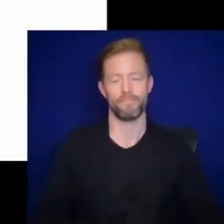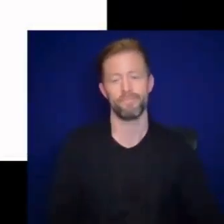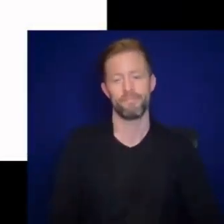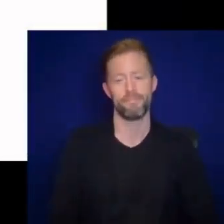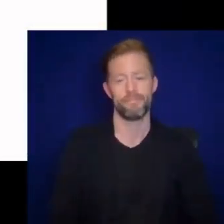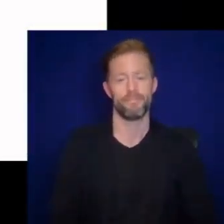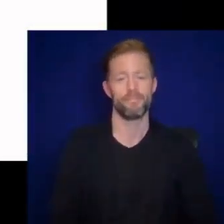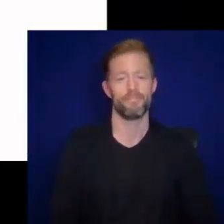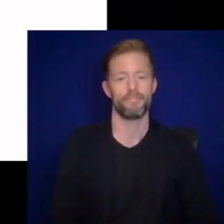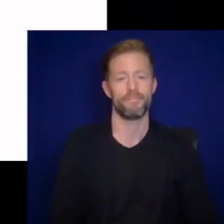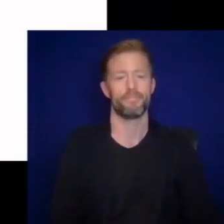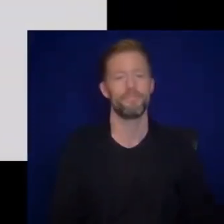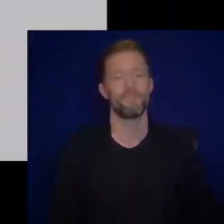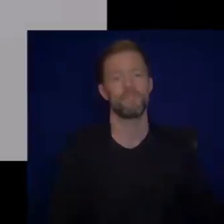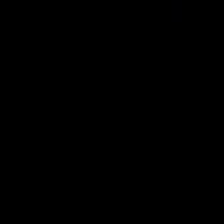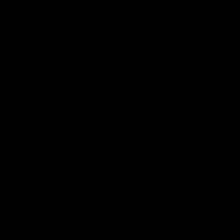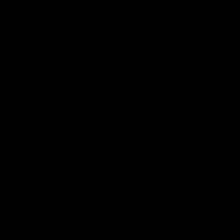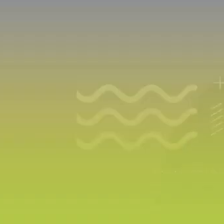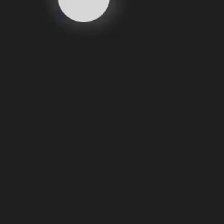Thank you very much.